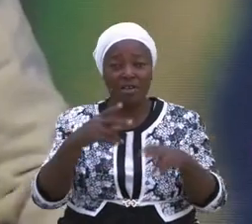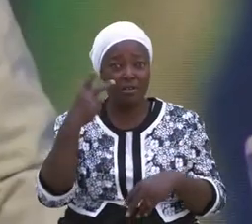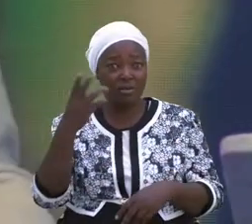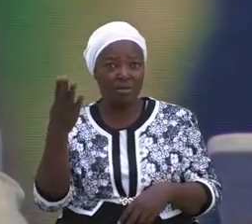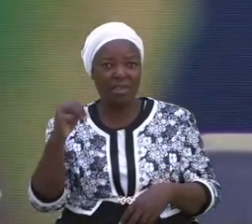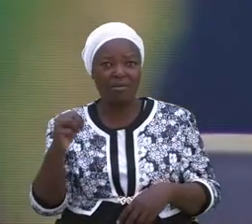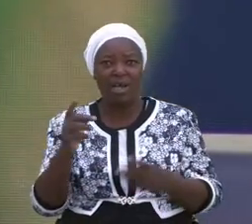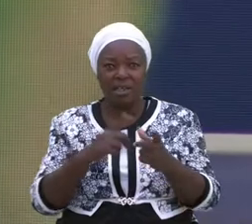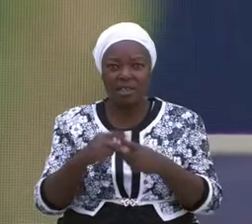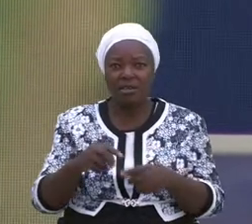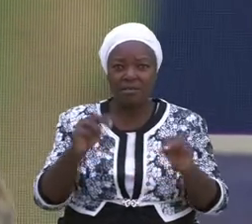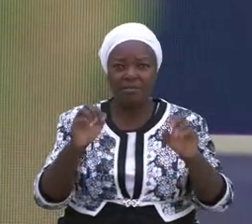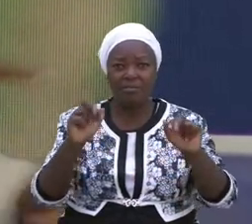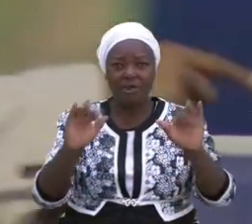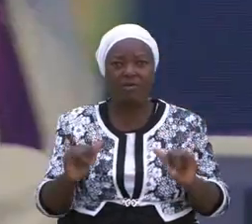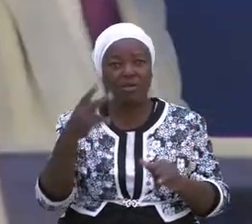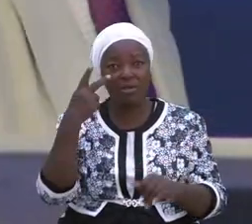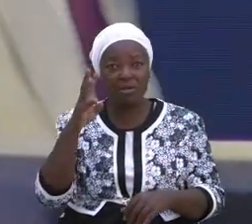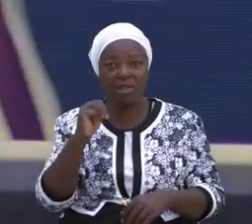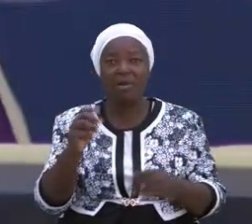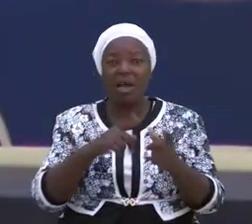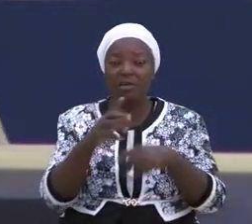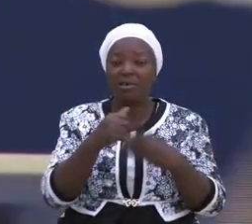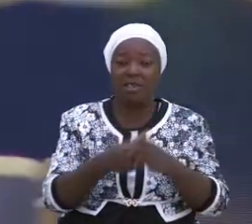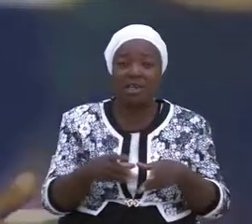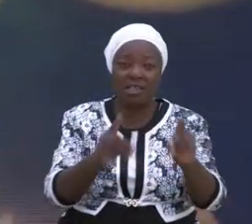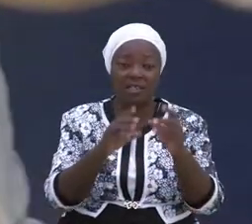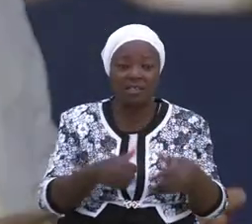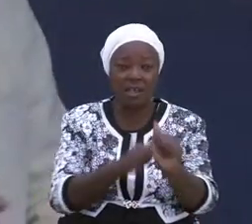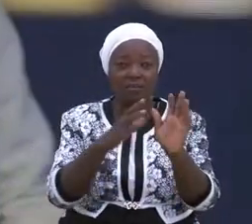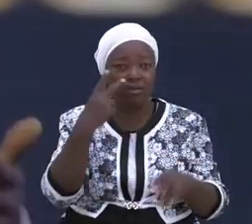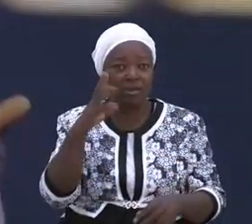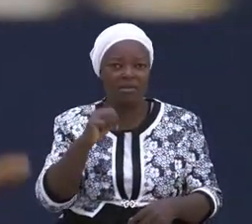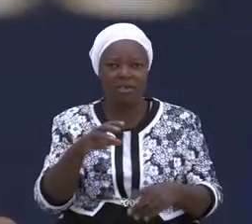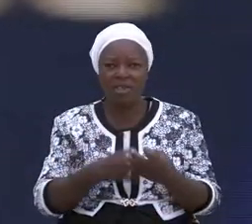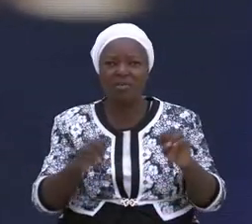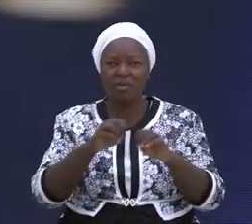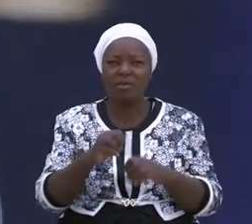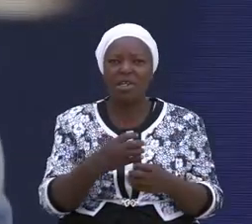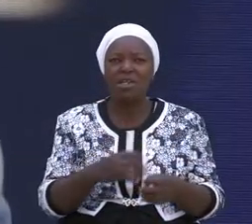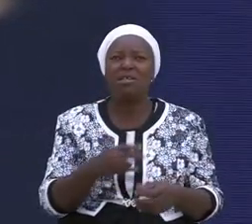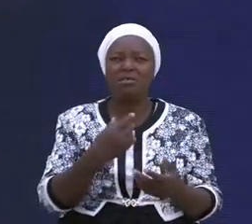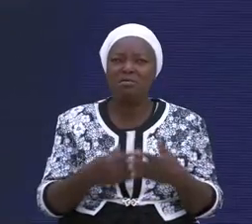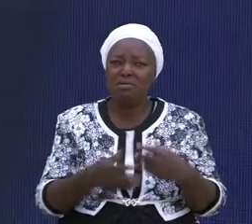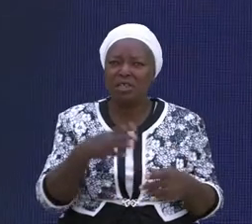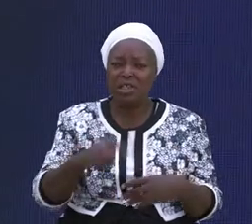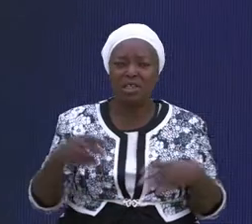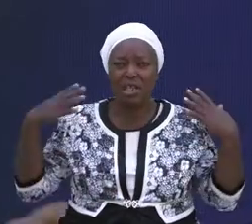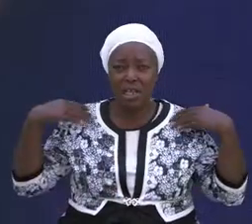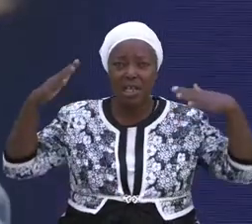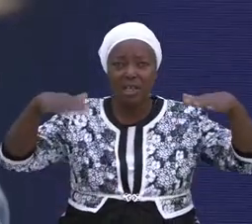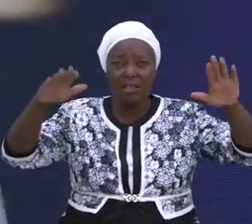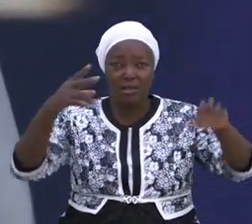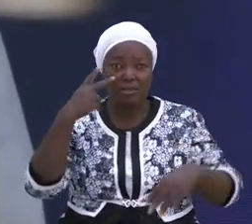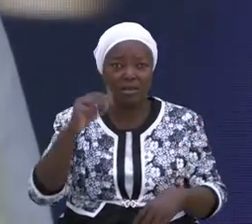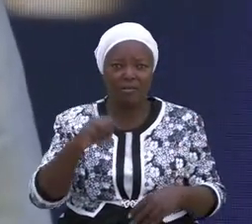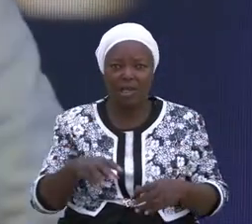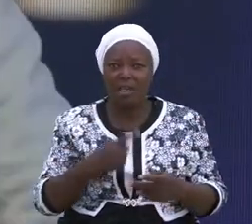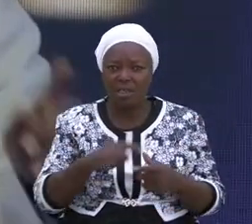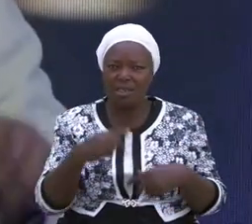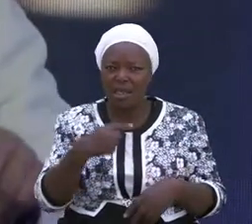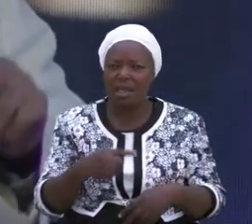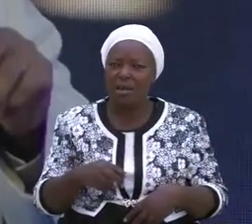disciples saw him. Even the angel said, why are you looking for the dead, for the living among the